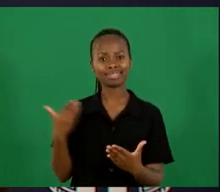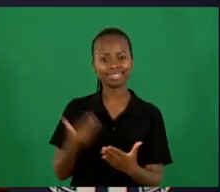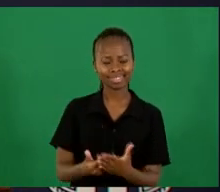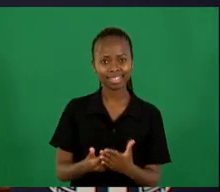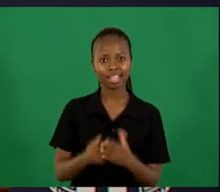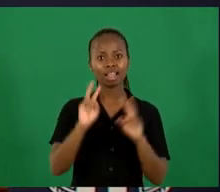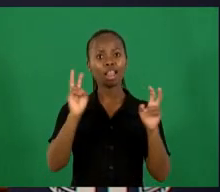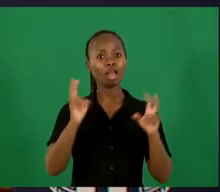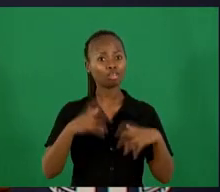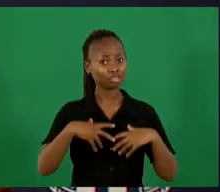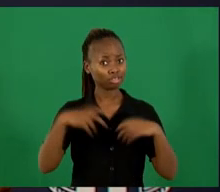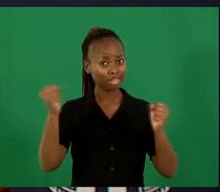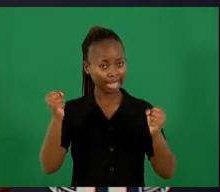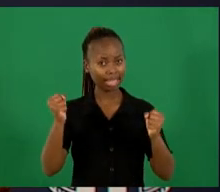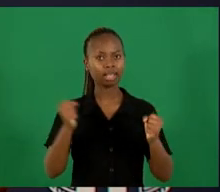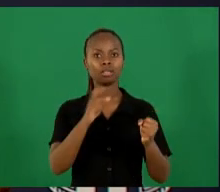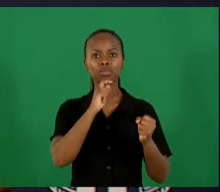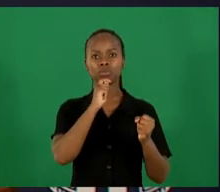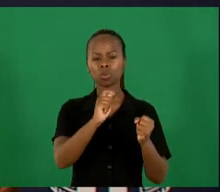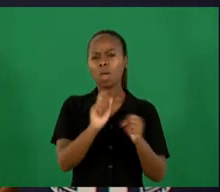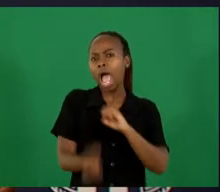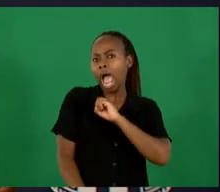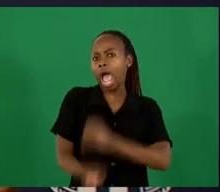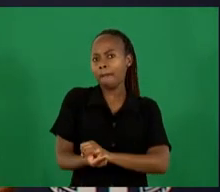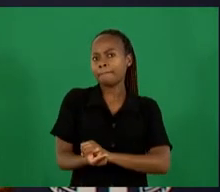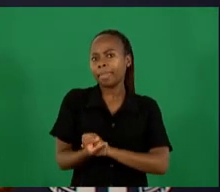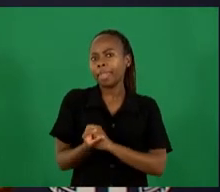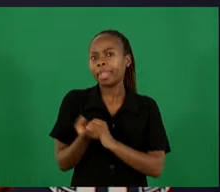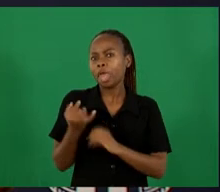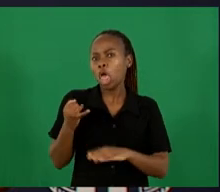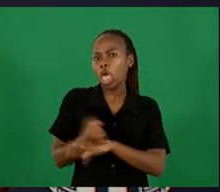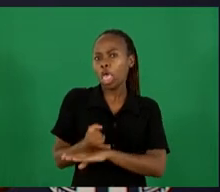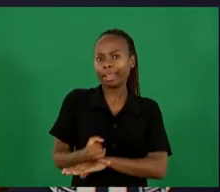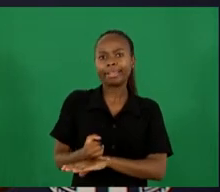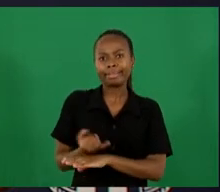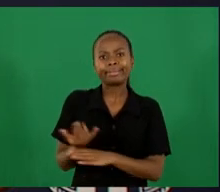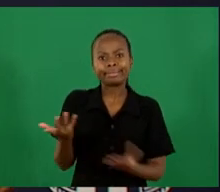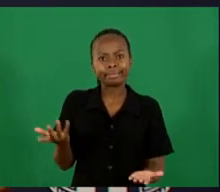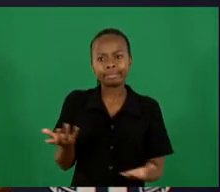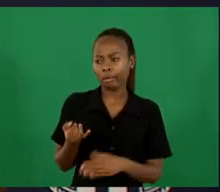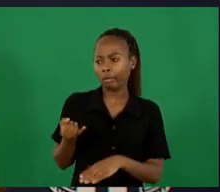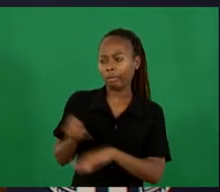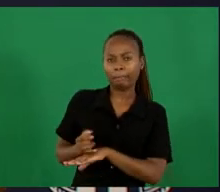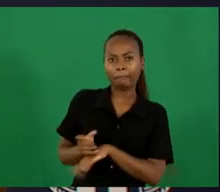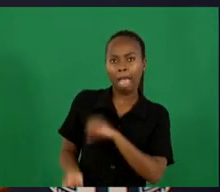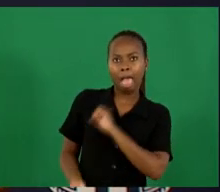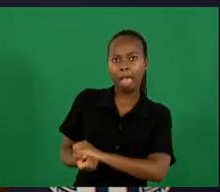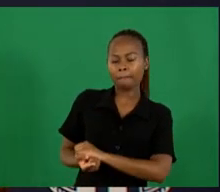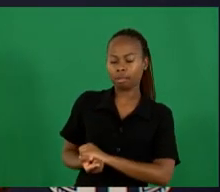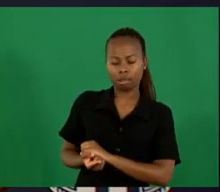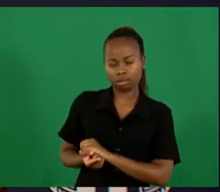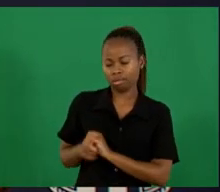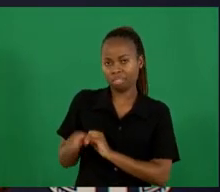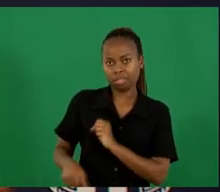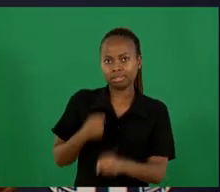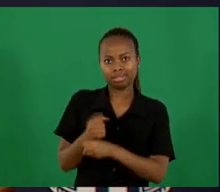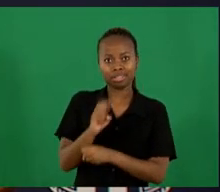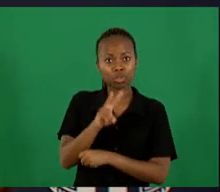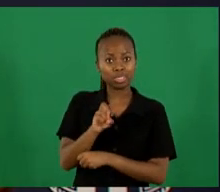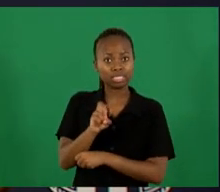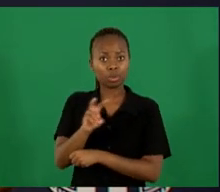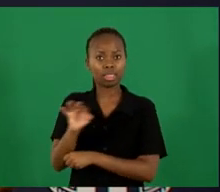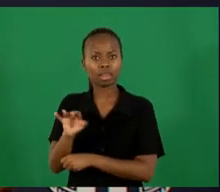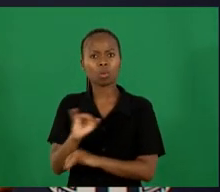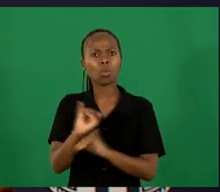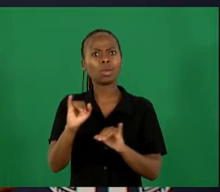shedding came a little bit too early in the year. So if load shedding comes so early in the year and we are still in summer,